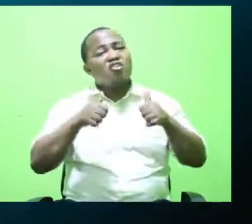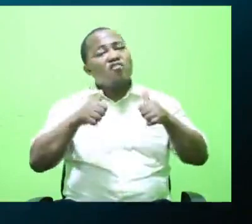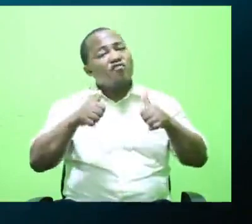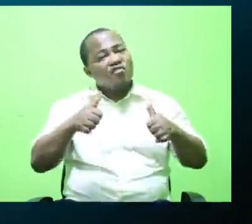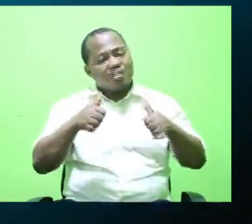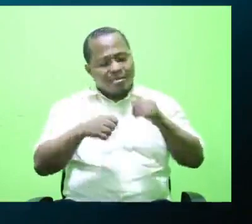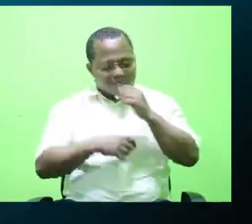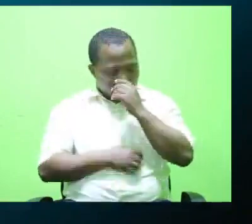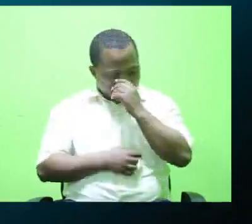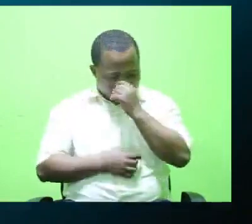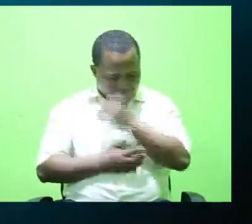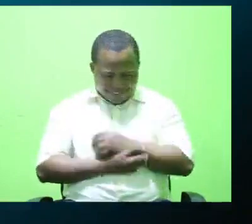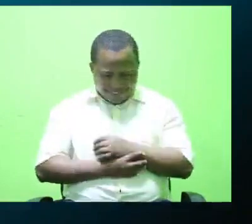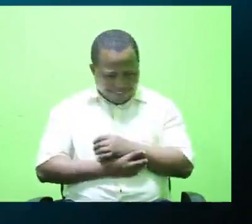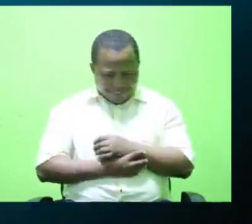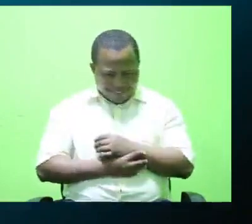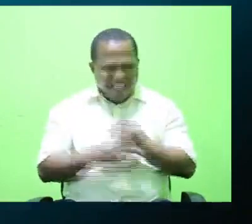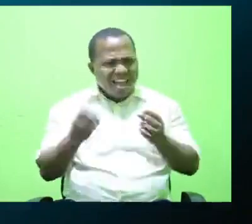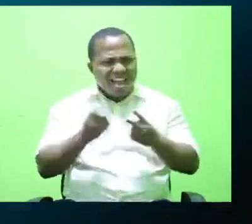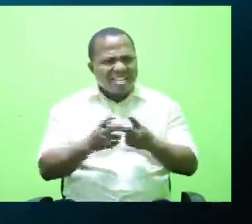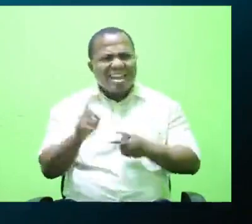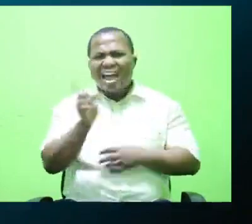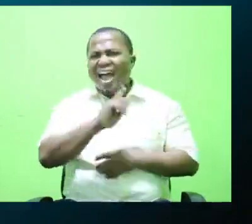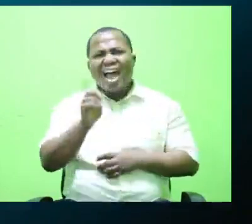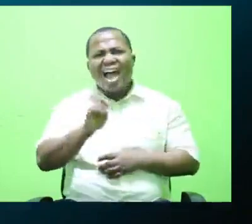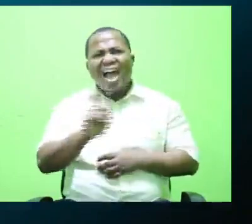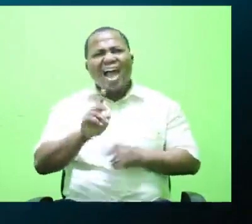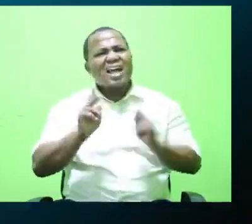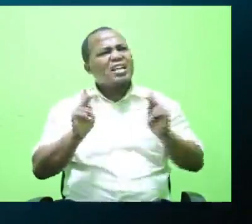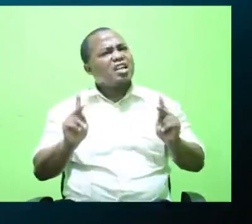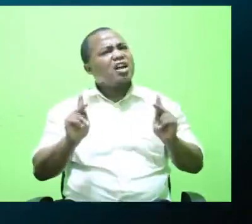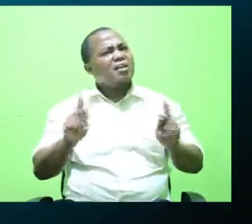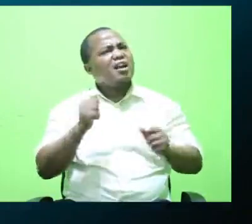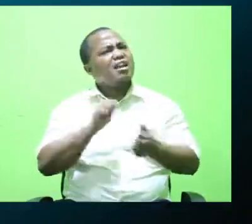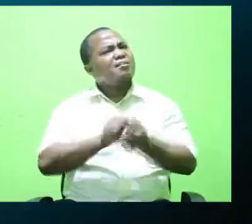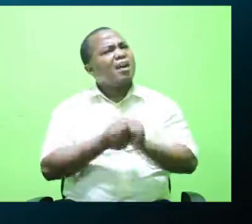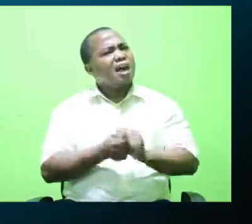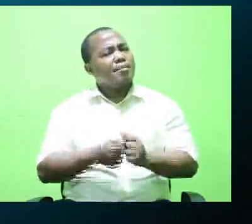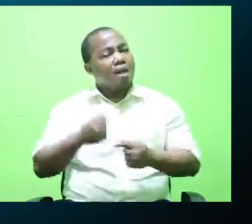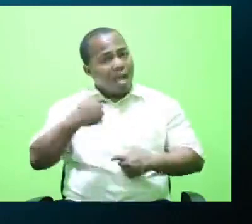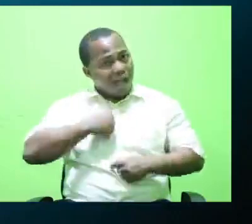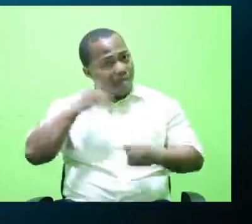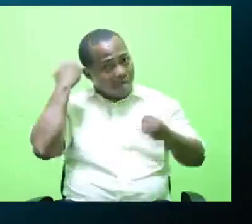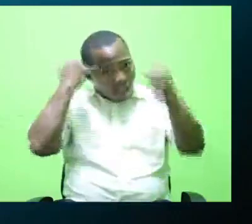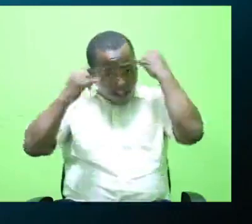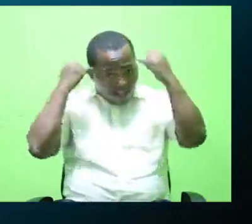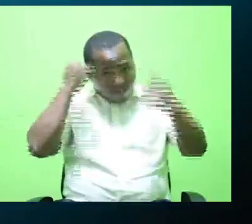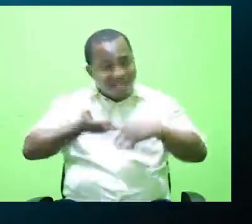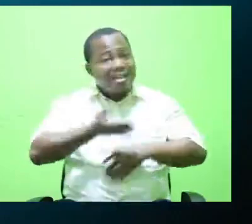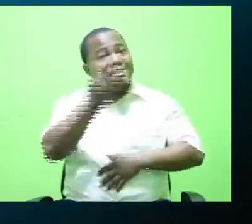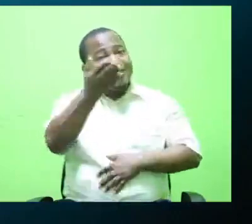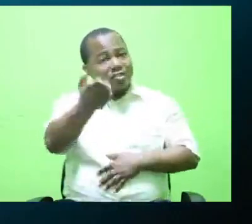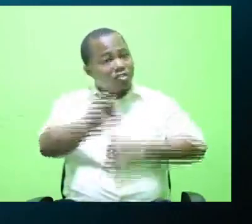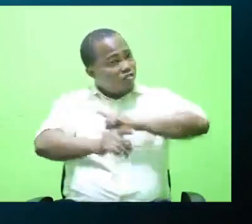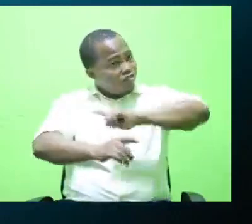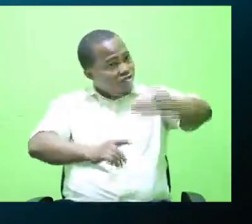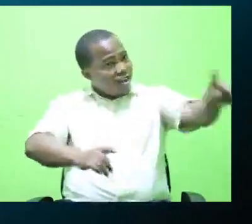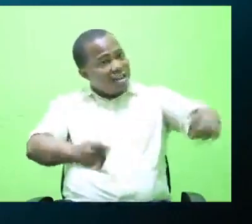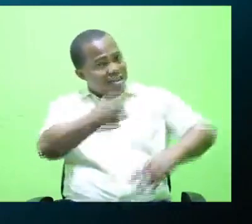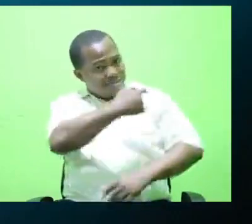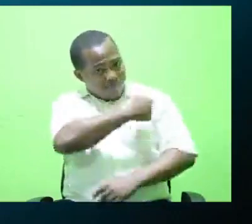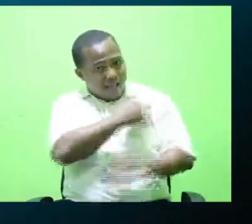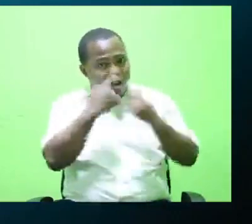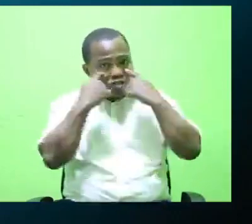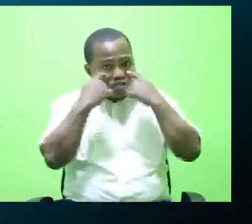uncomfortable, and other abnormal cases, I advise you to see a